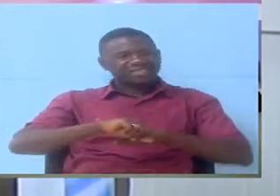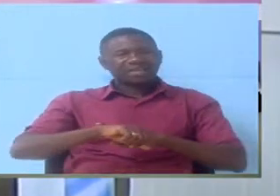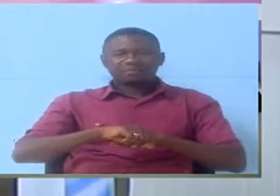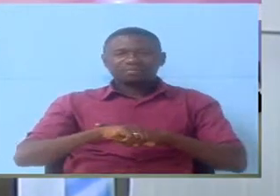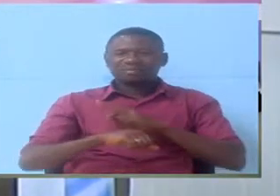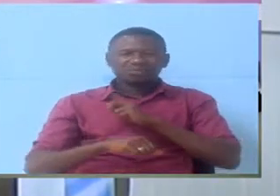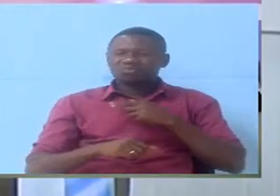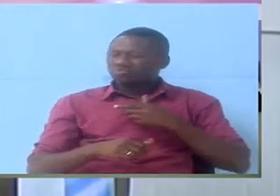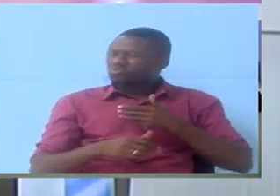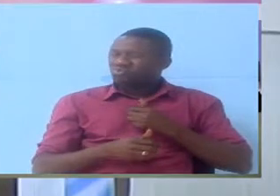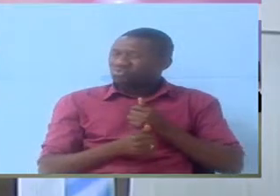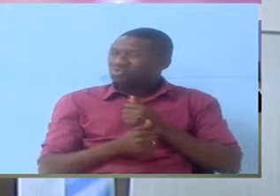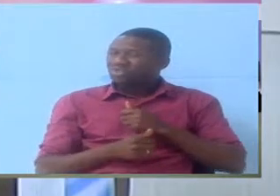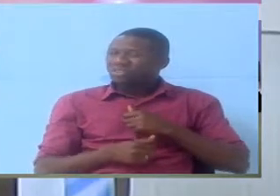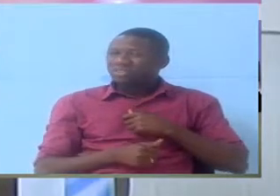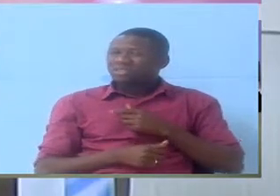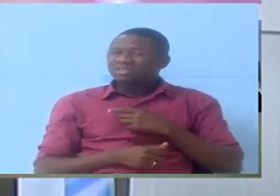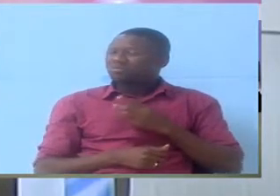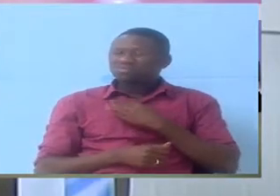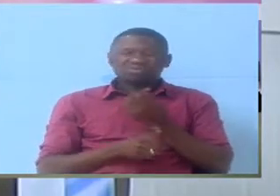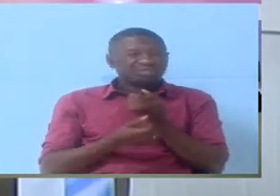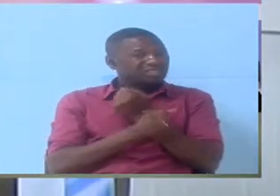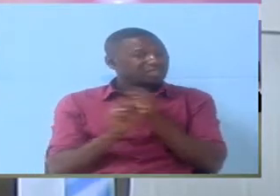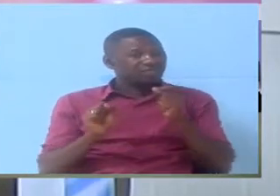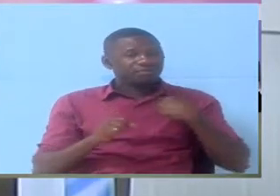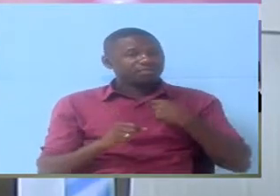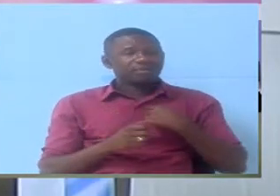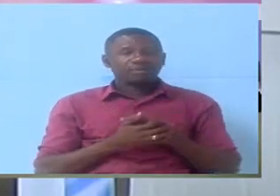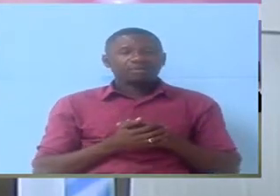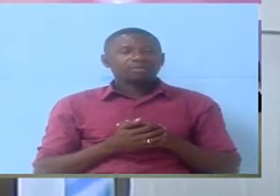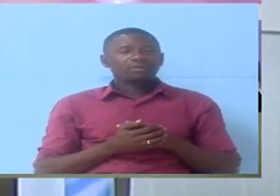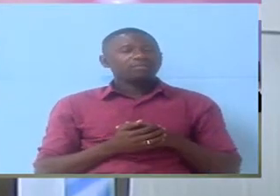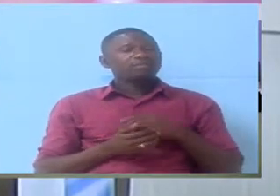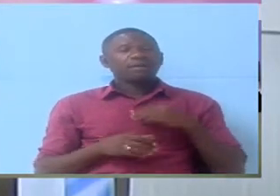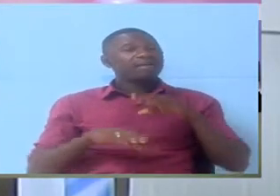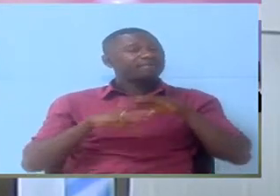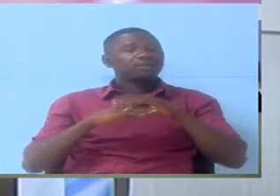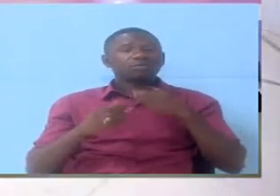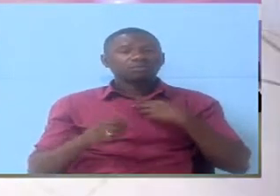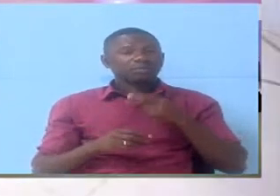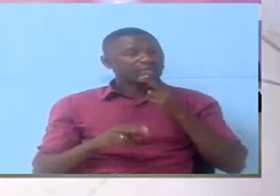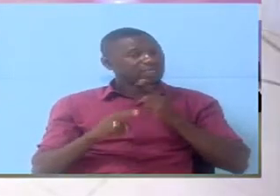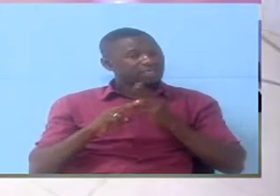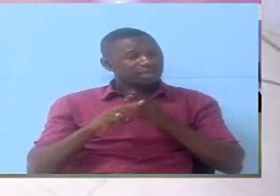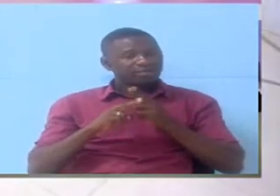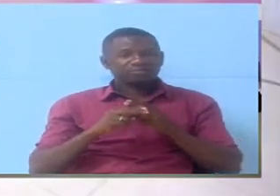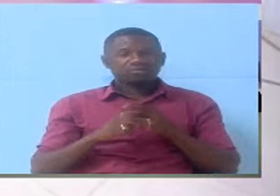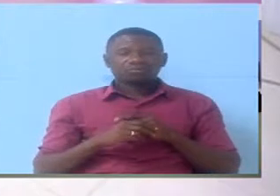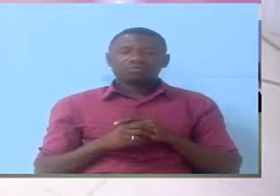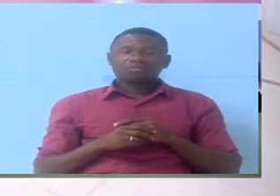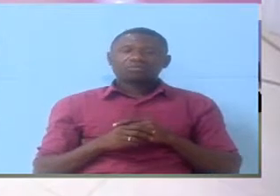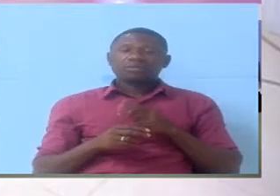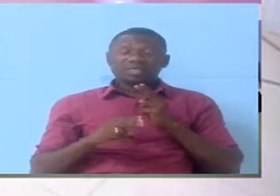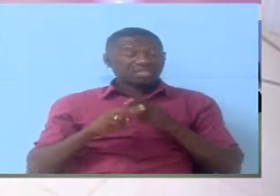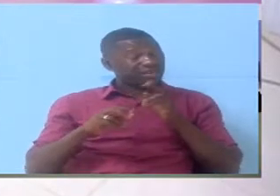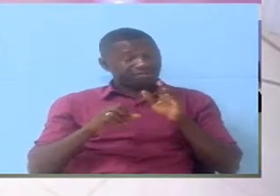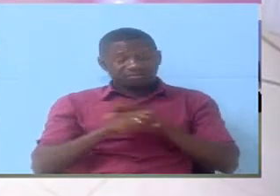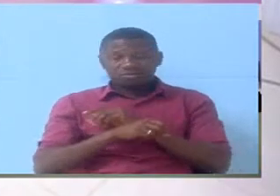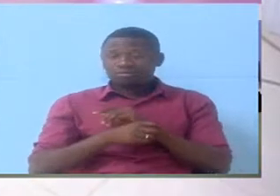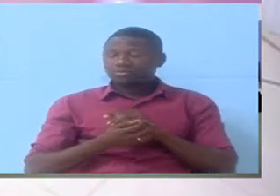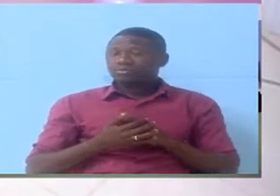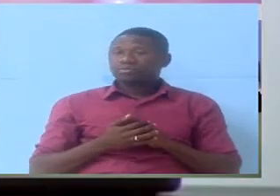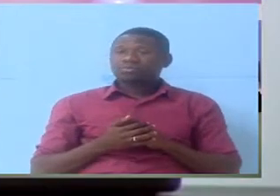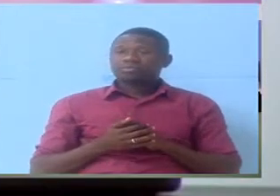hanim bin mantara seorin juso malla. Somebody told me to watch my back. Moyinyim fanya kongang hakilo tunko moto. Why do you